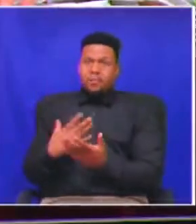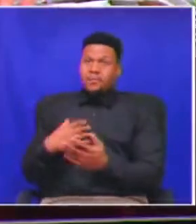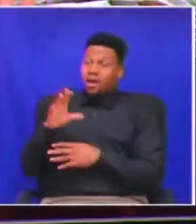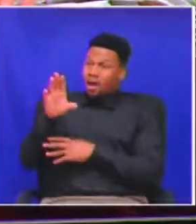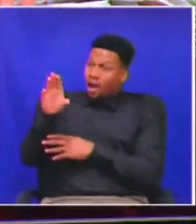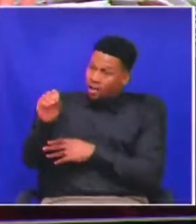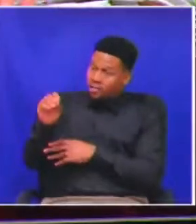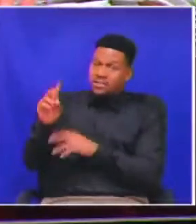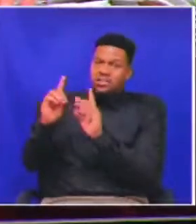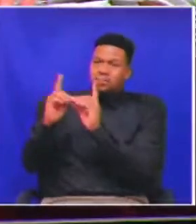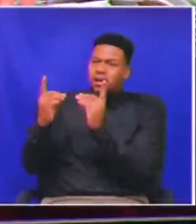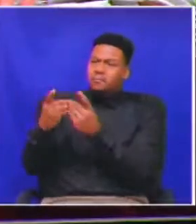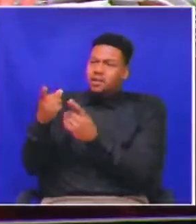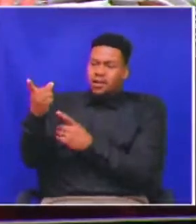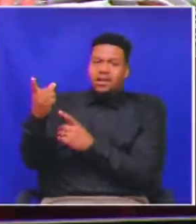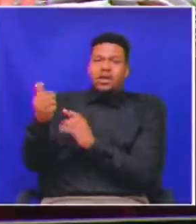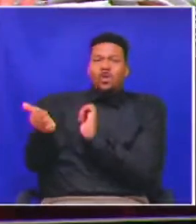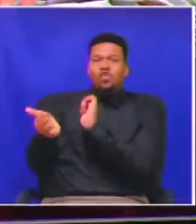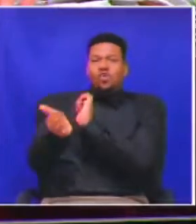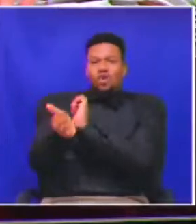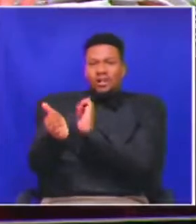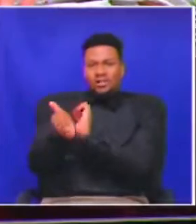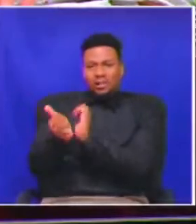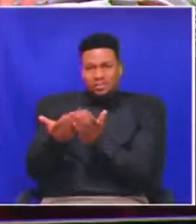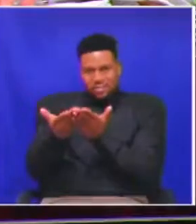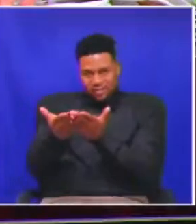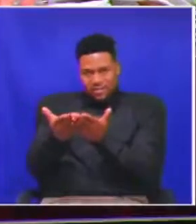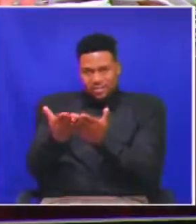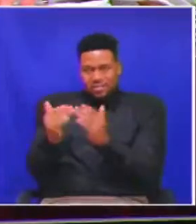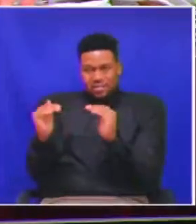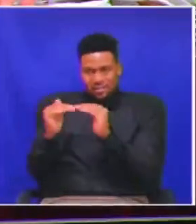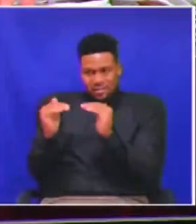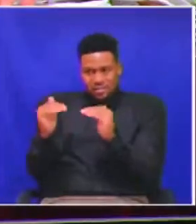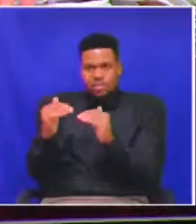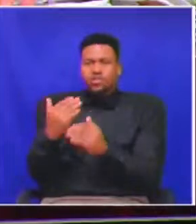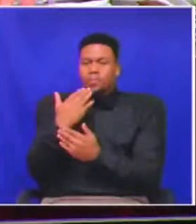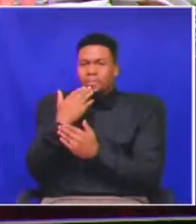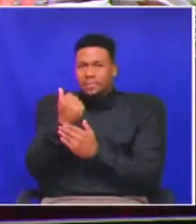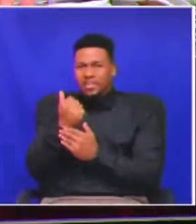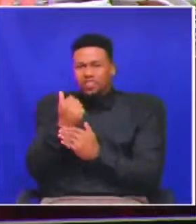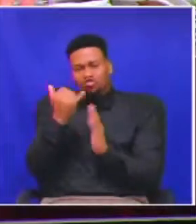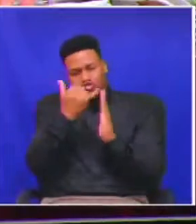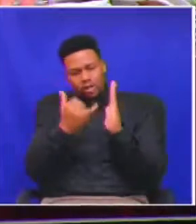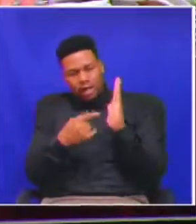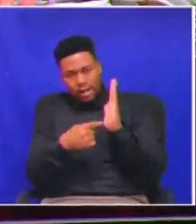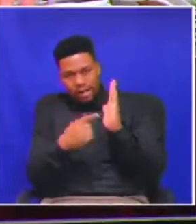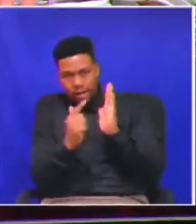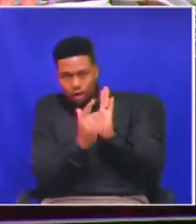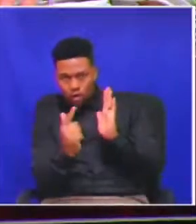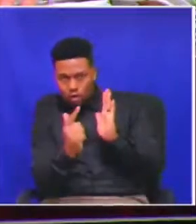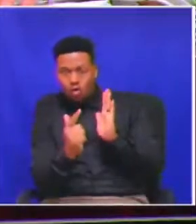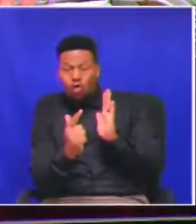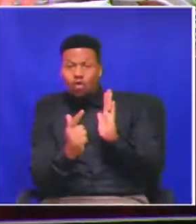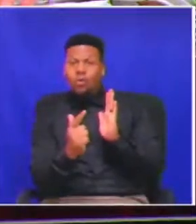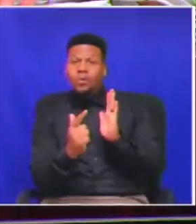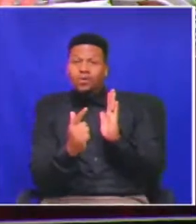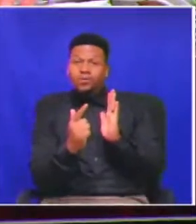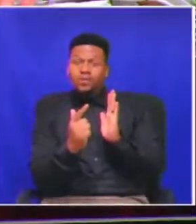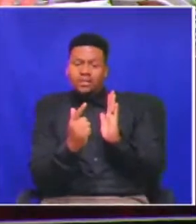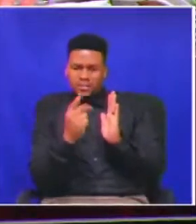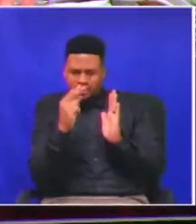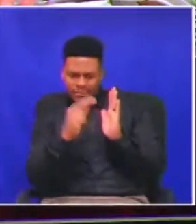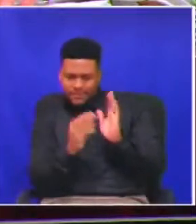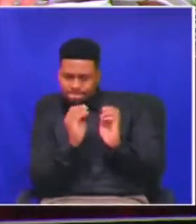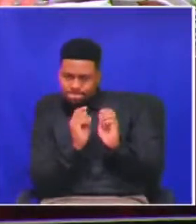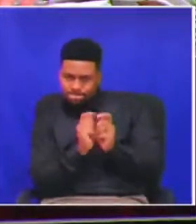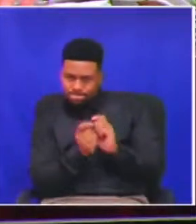at how we can craft the legislation so that it becomes institutionalized and becomes